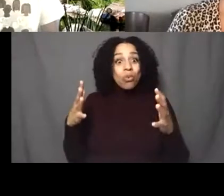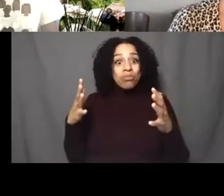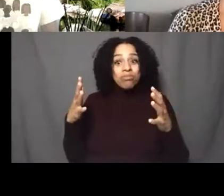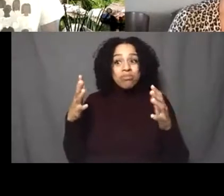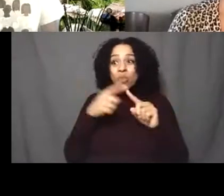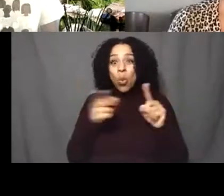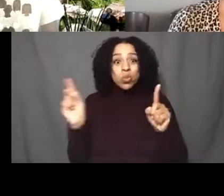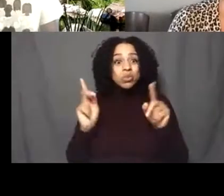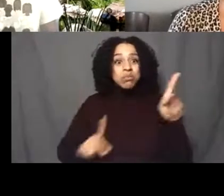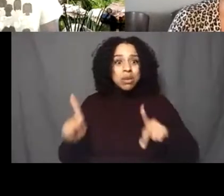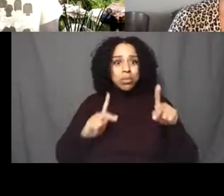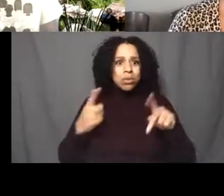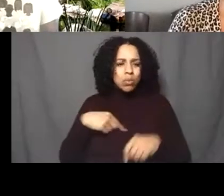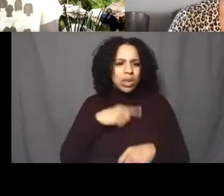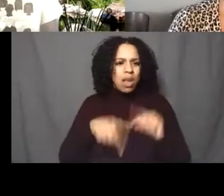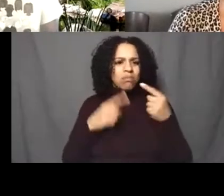we're in.